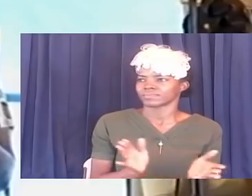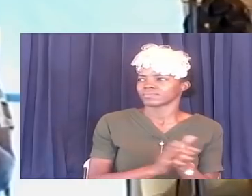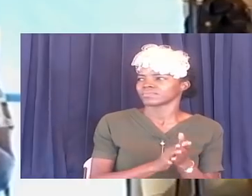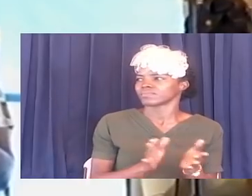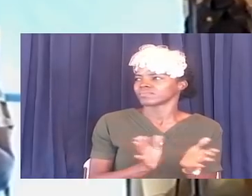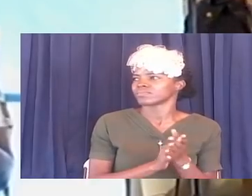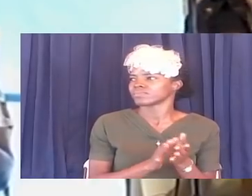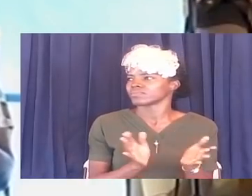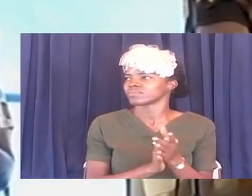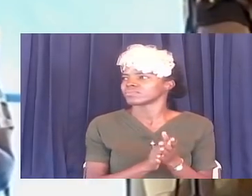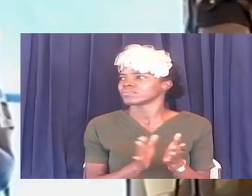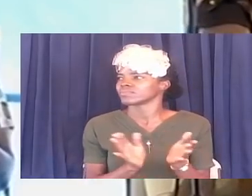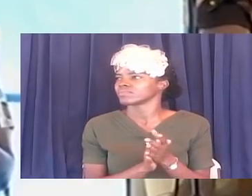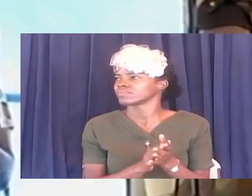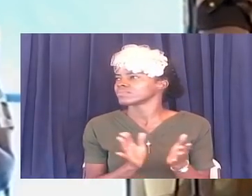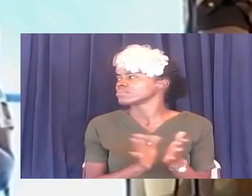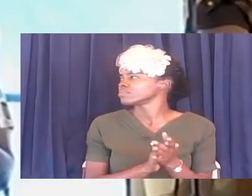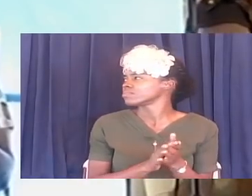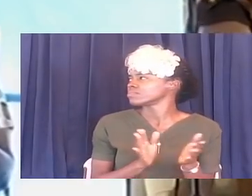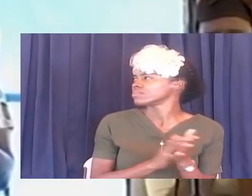Jesus.